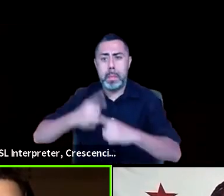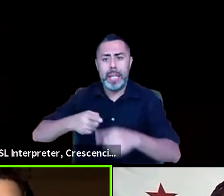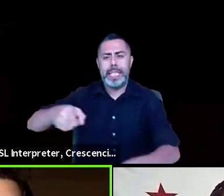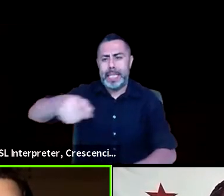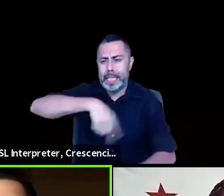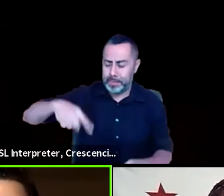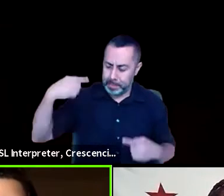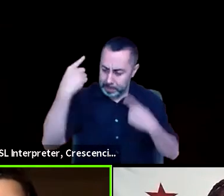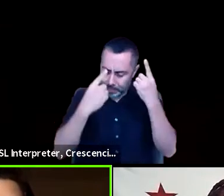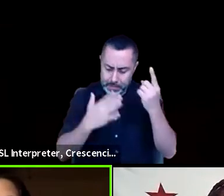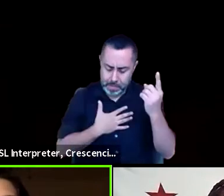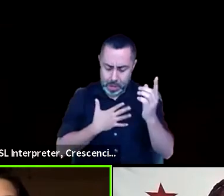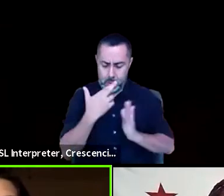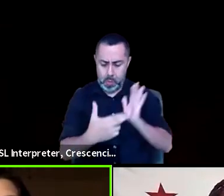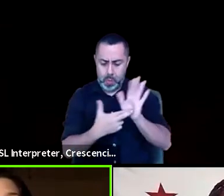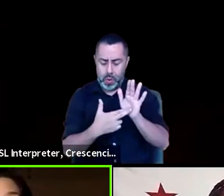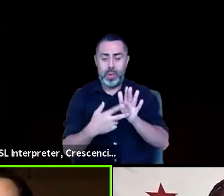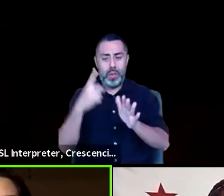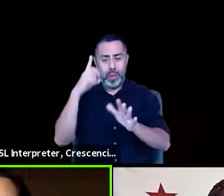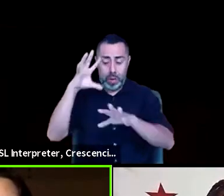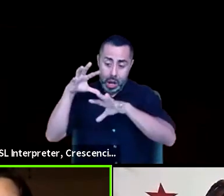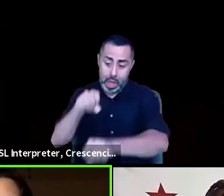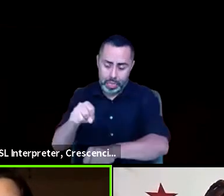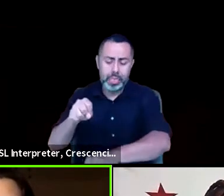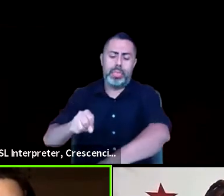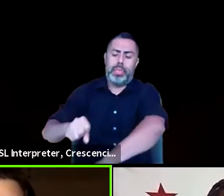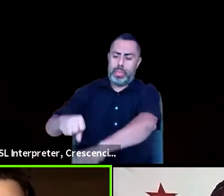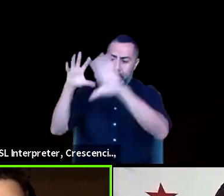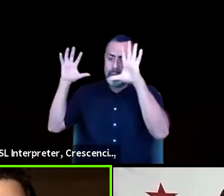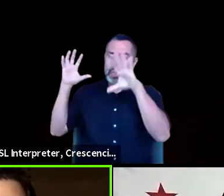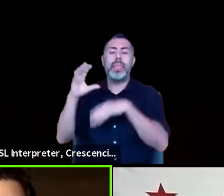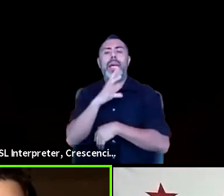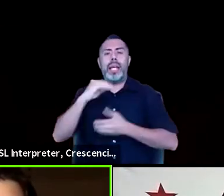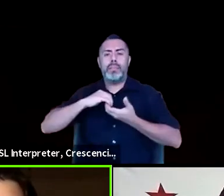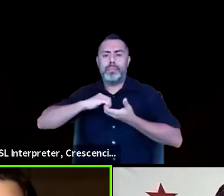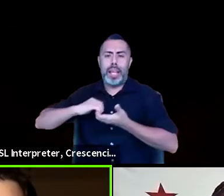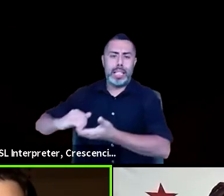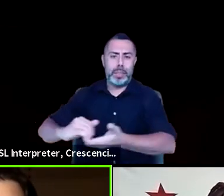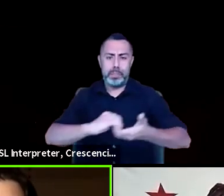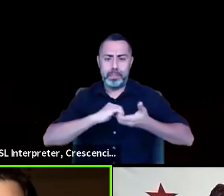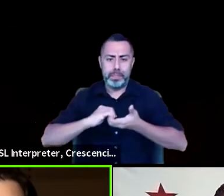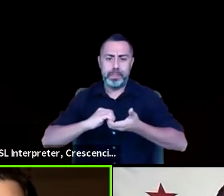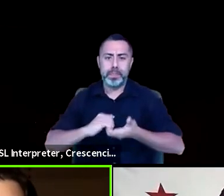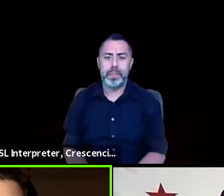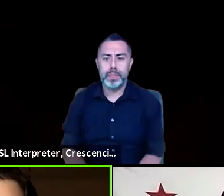reconciliation, decolonization, and allyship.